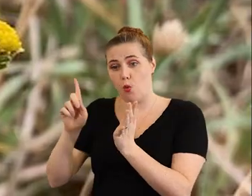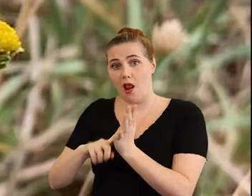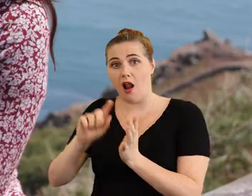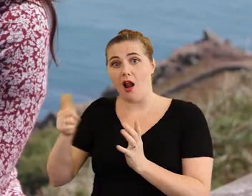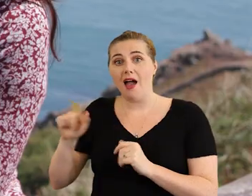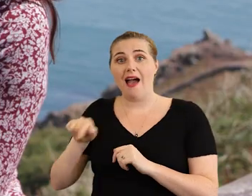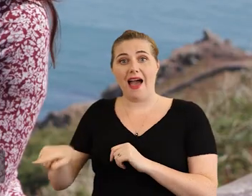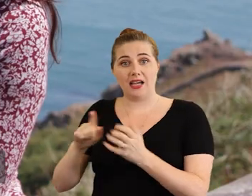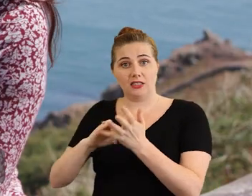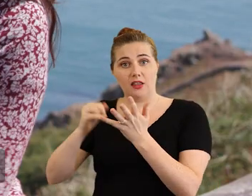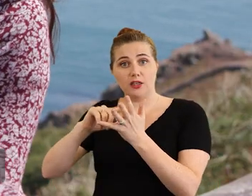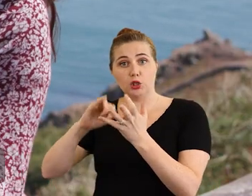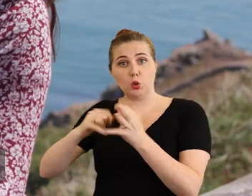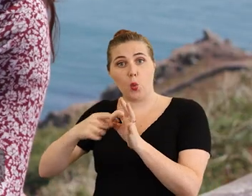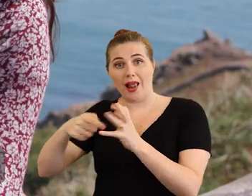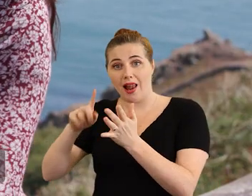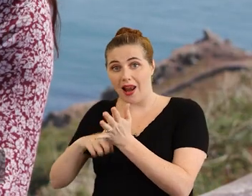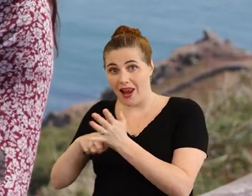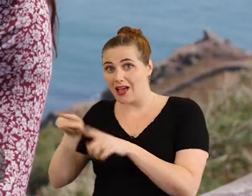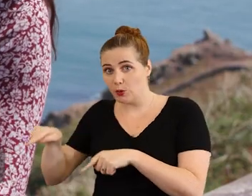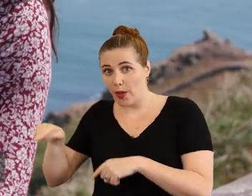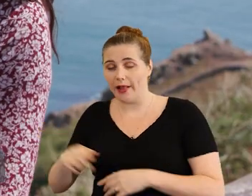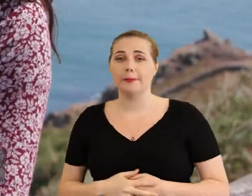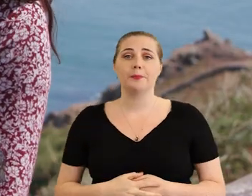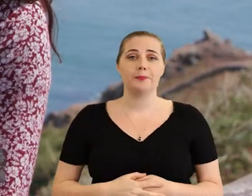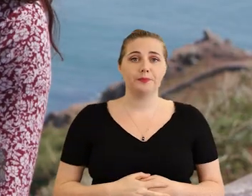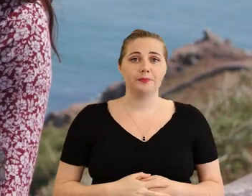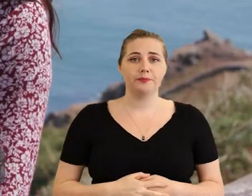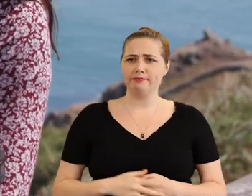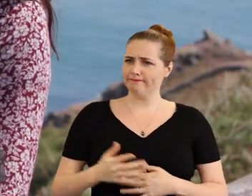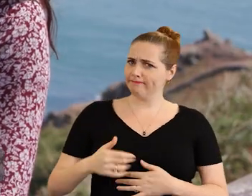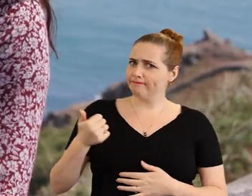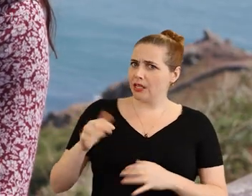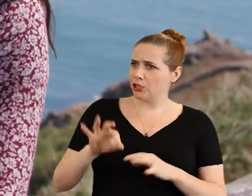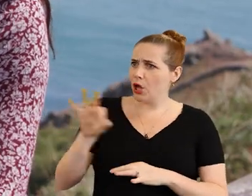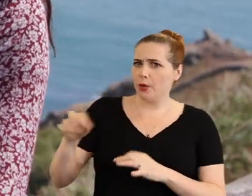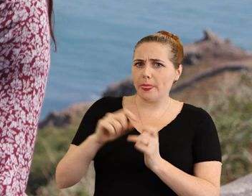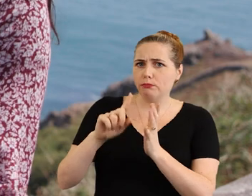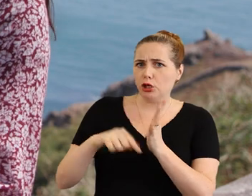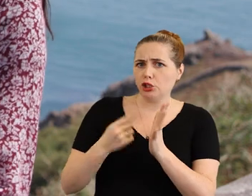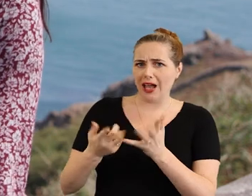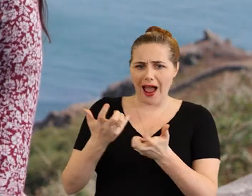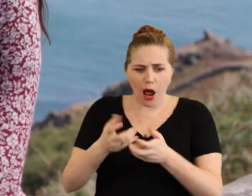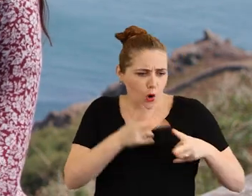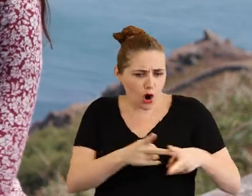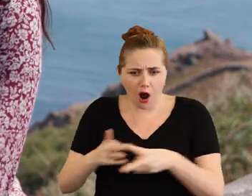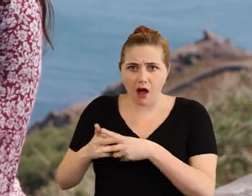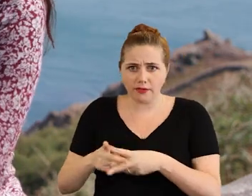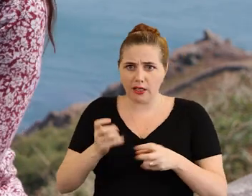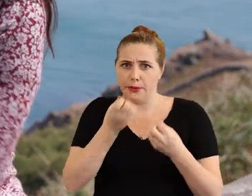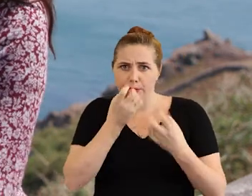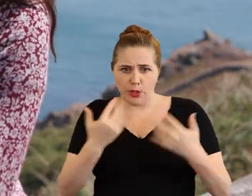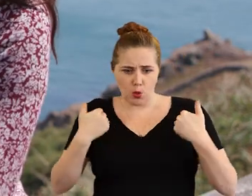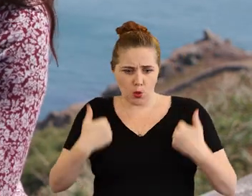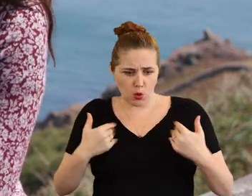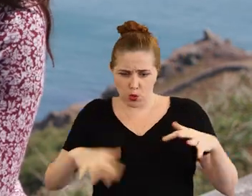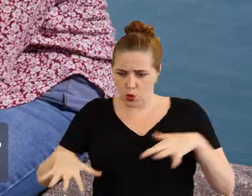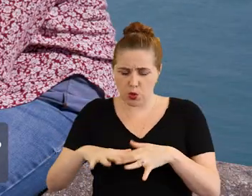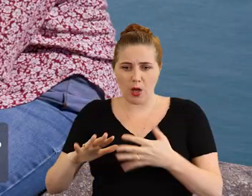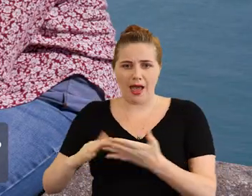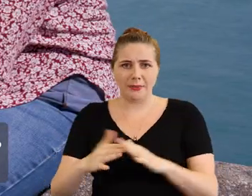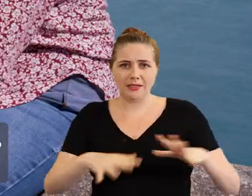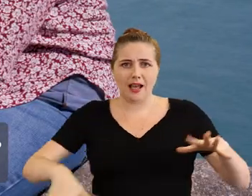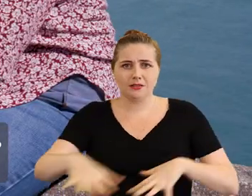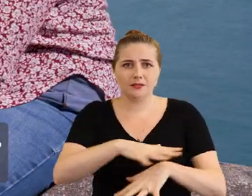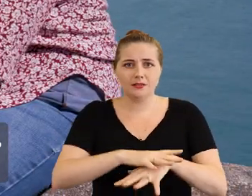squill. So, Hayley, how does the project restore and maintain these local habitats?